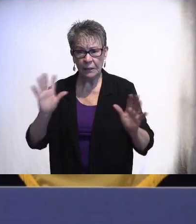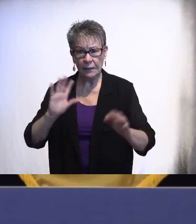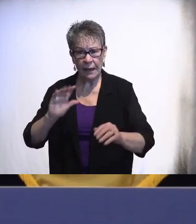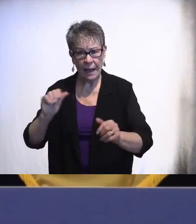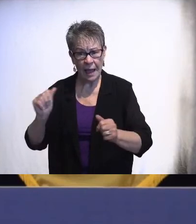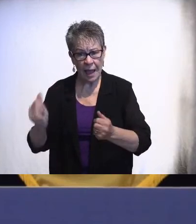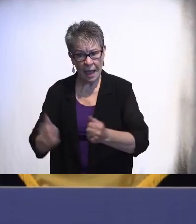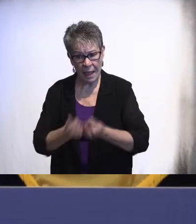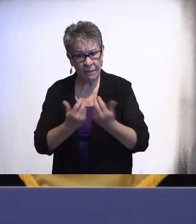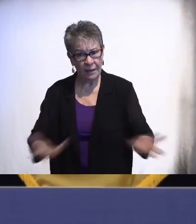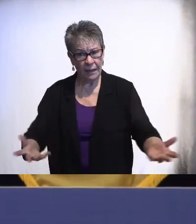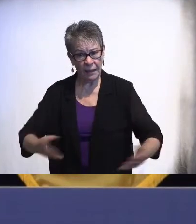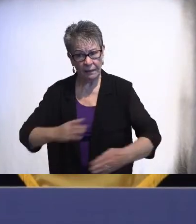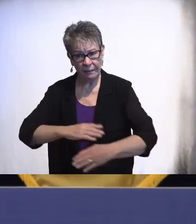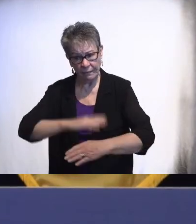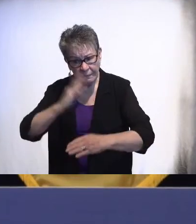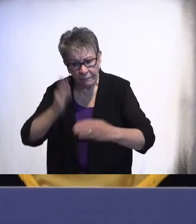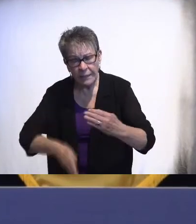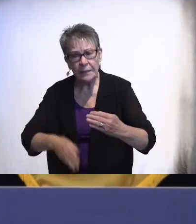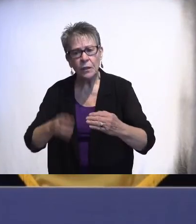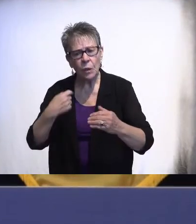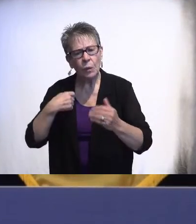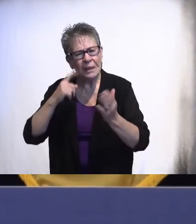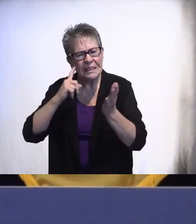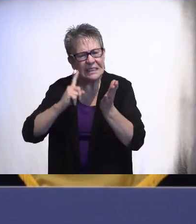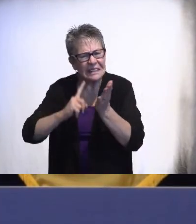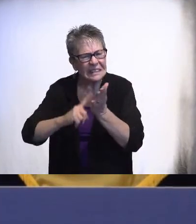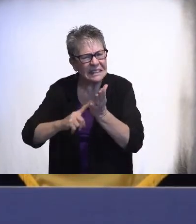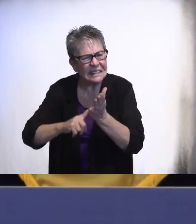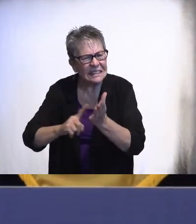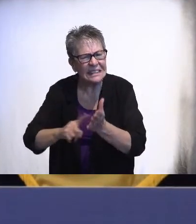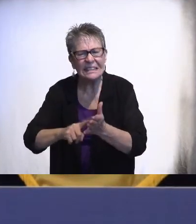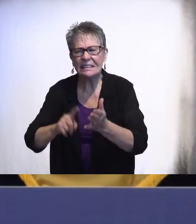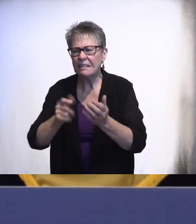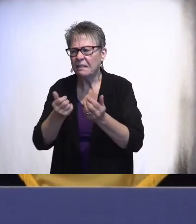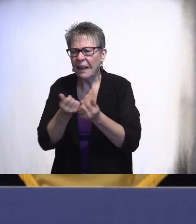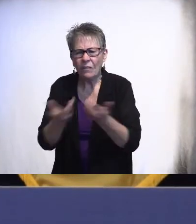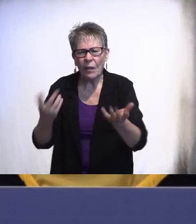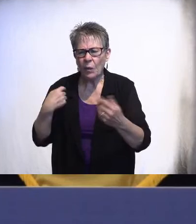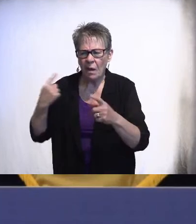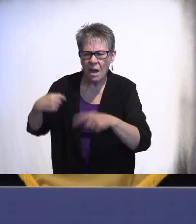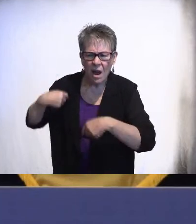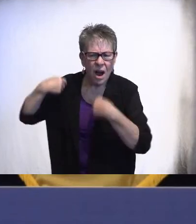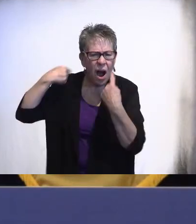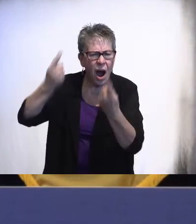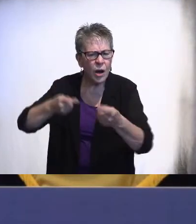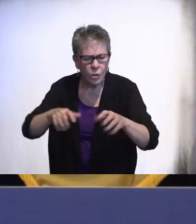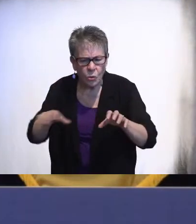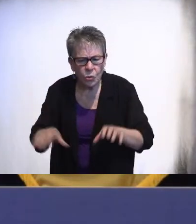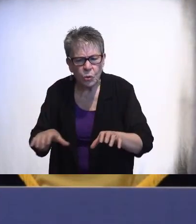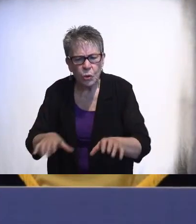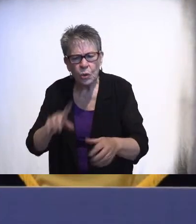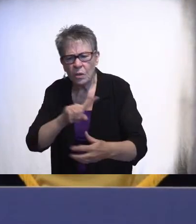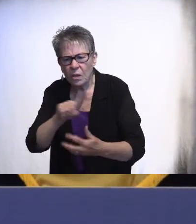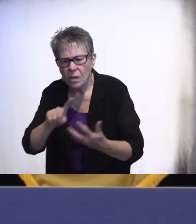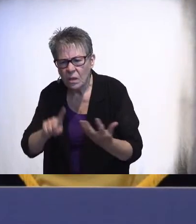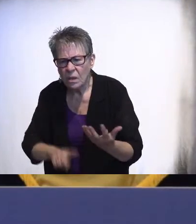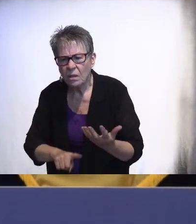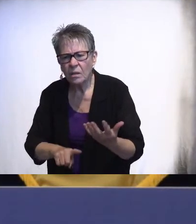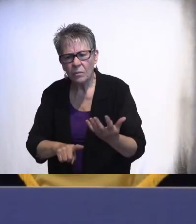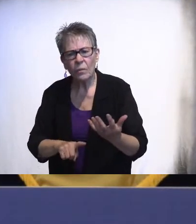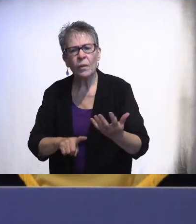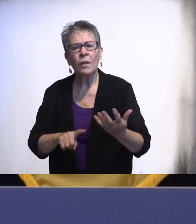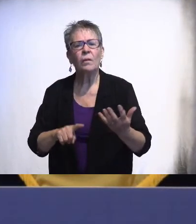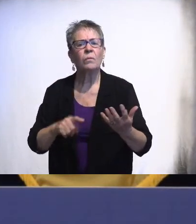smart post-mortem, and part of that is clearly, did Judy, did I, did Pat, did we have the right